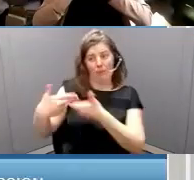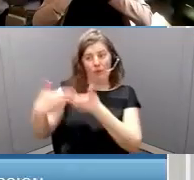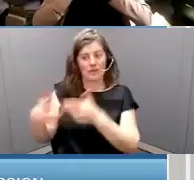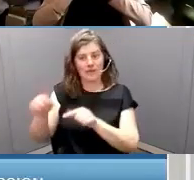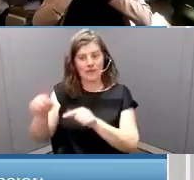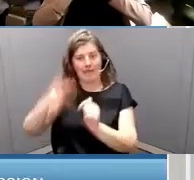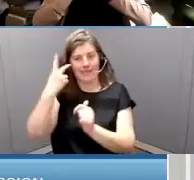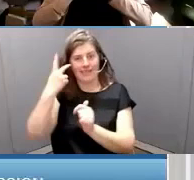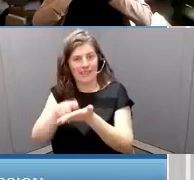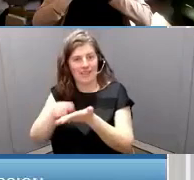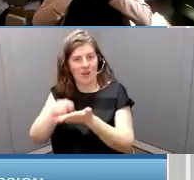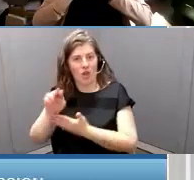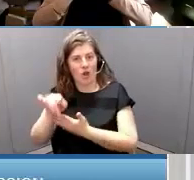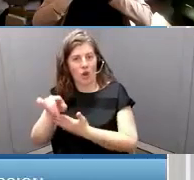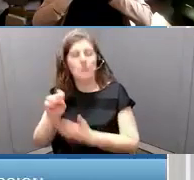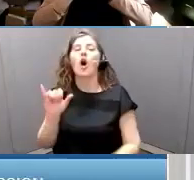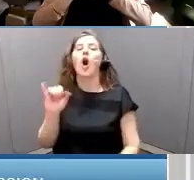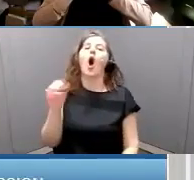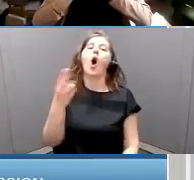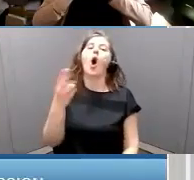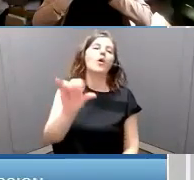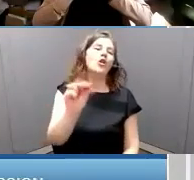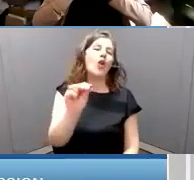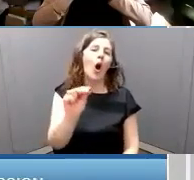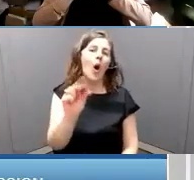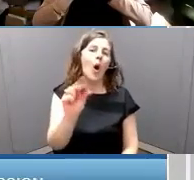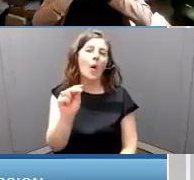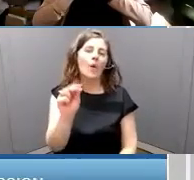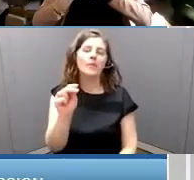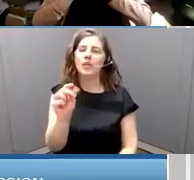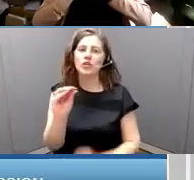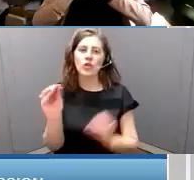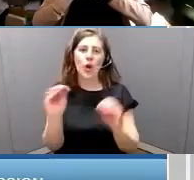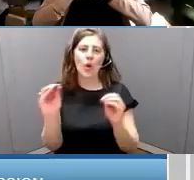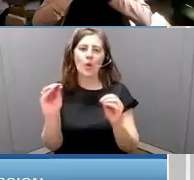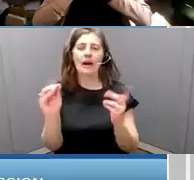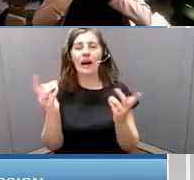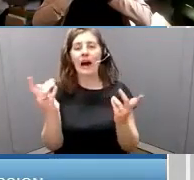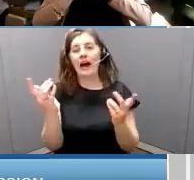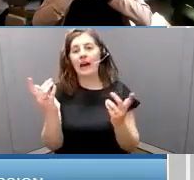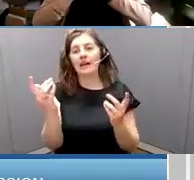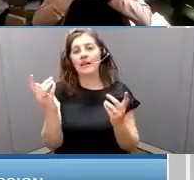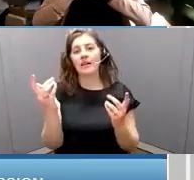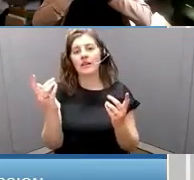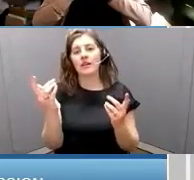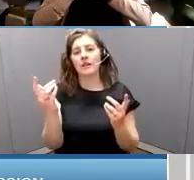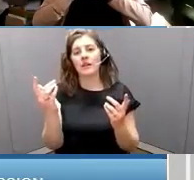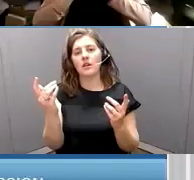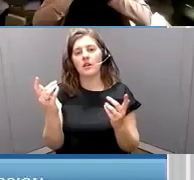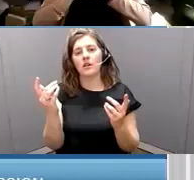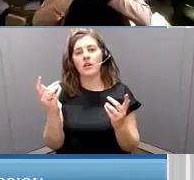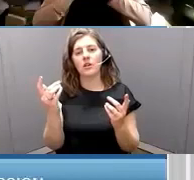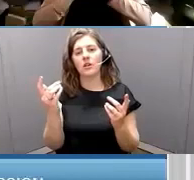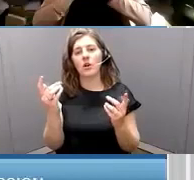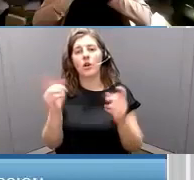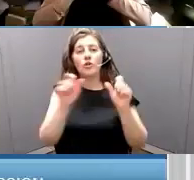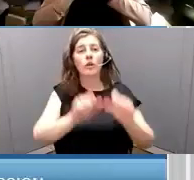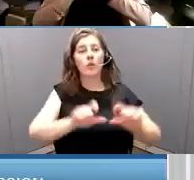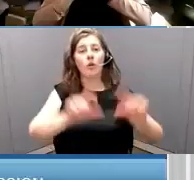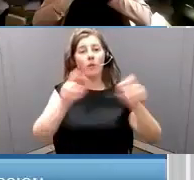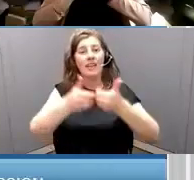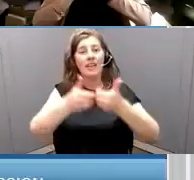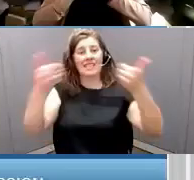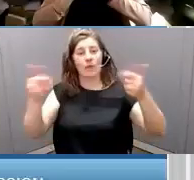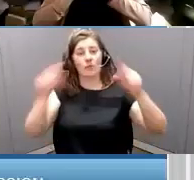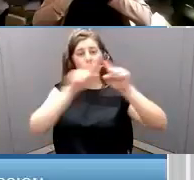not? Oh, no, there wouldn't be. I suppose that you could pull it up on a separate screen. I